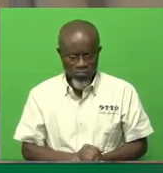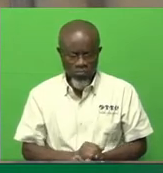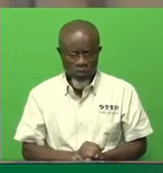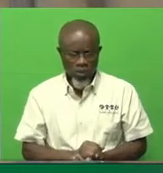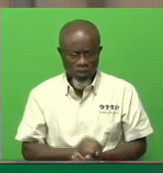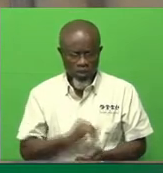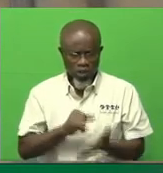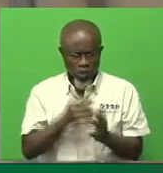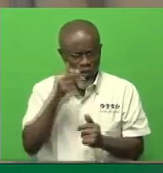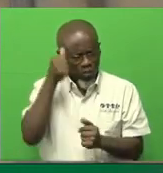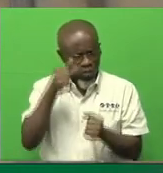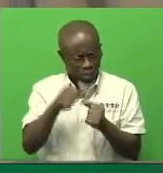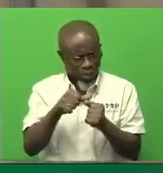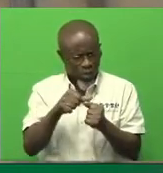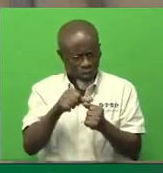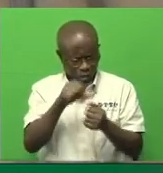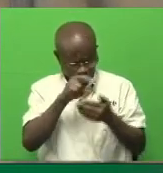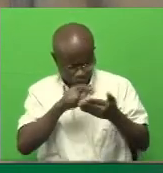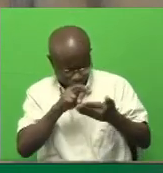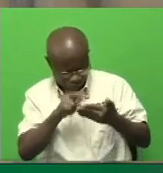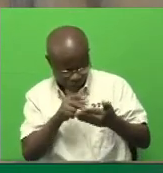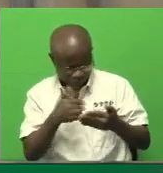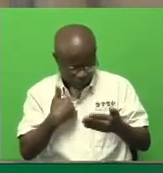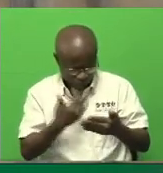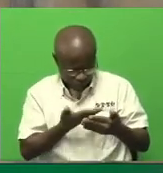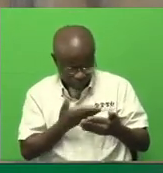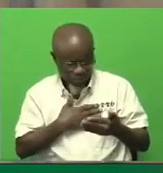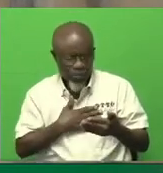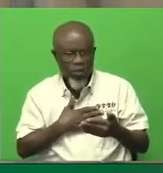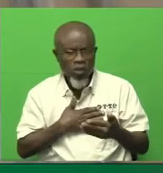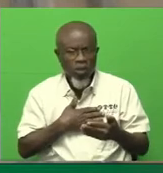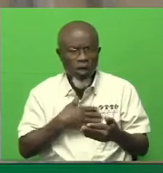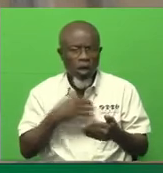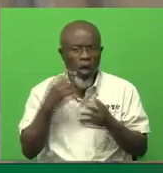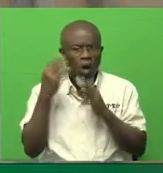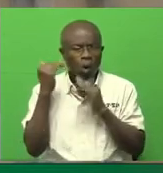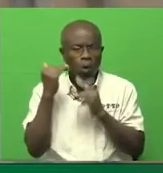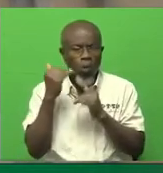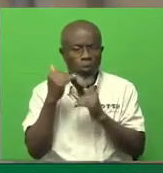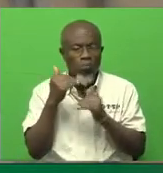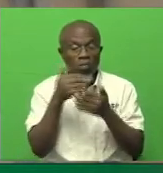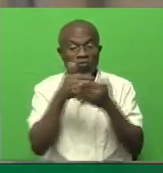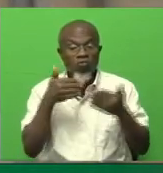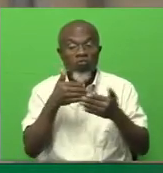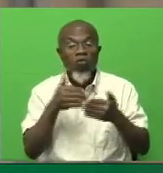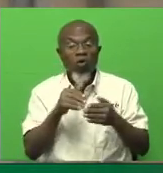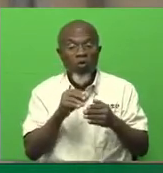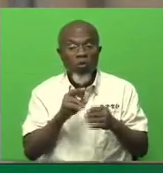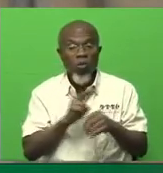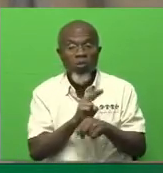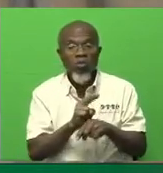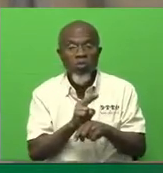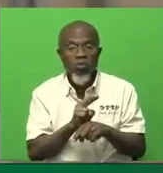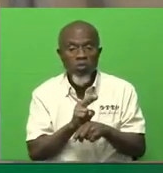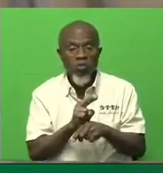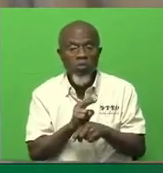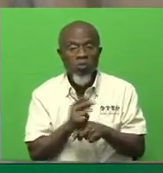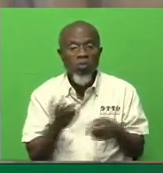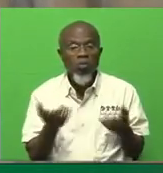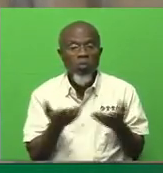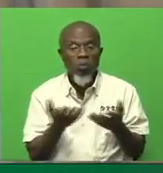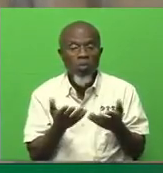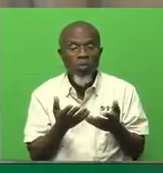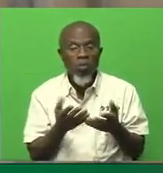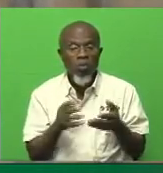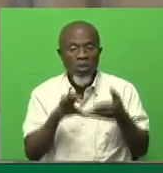occurred to me yes what used to happen with blood donations in this country and this is the